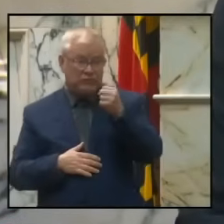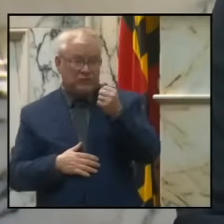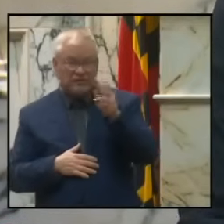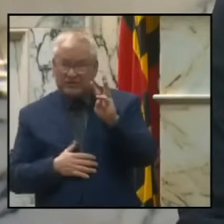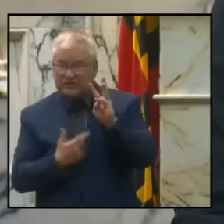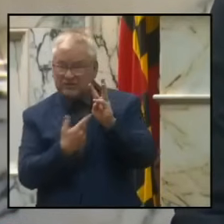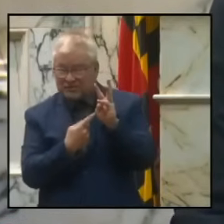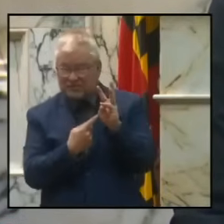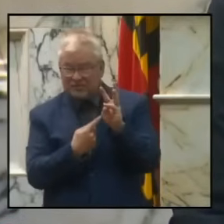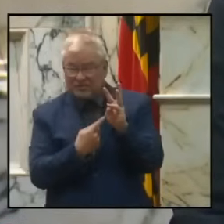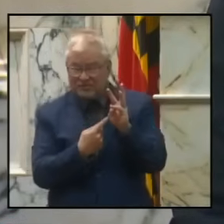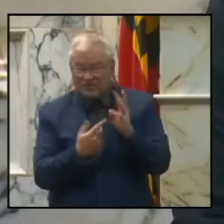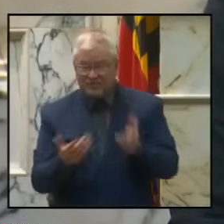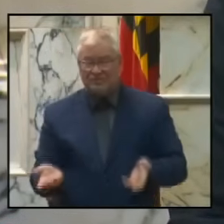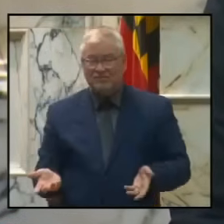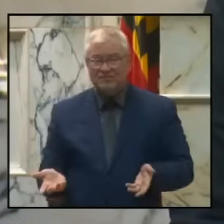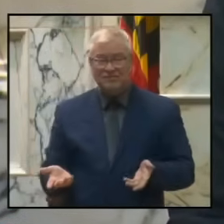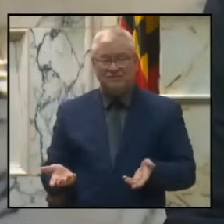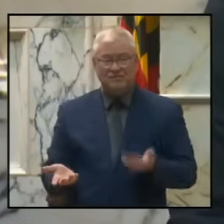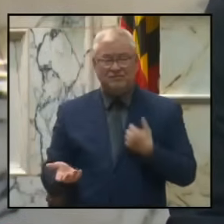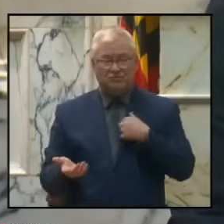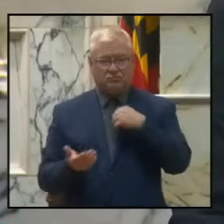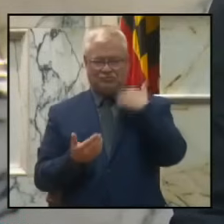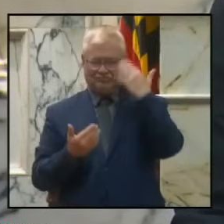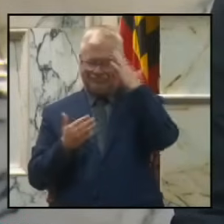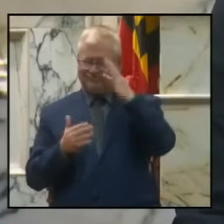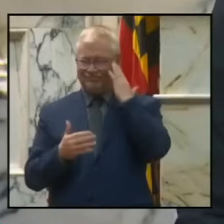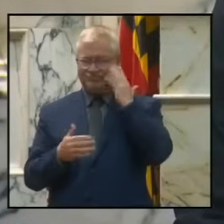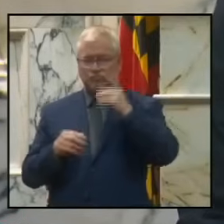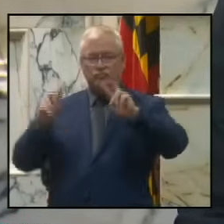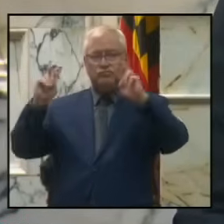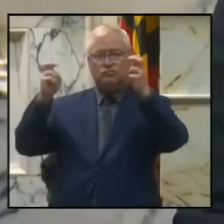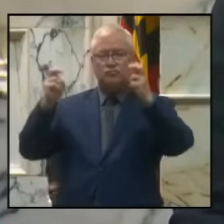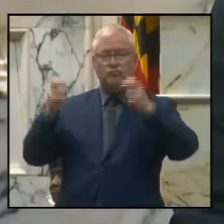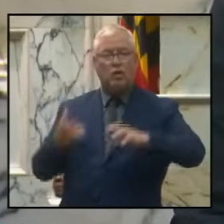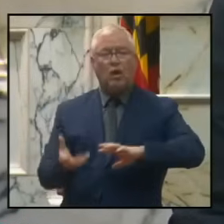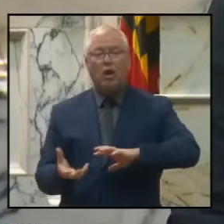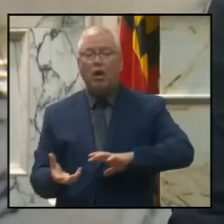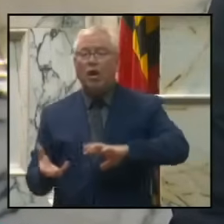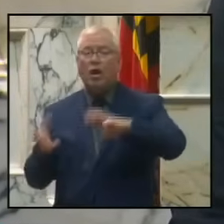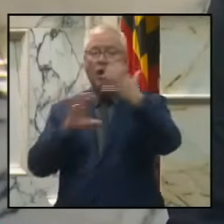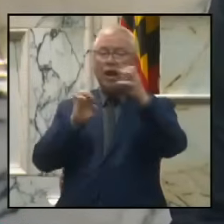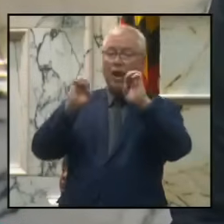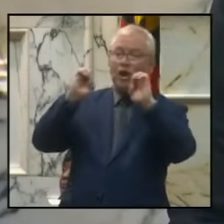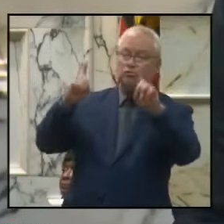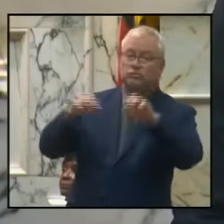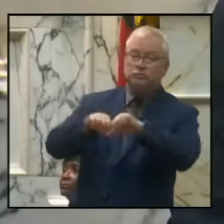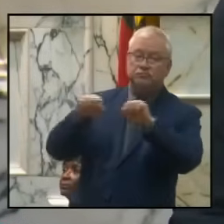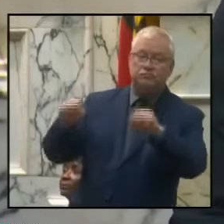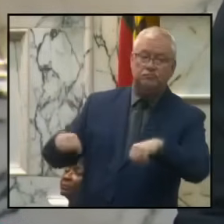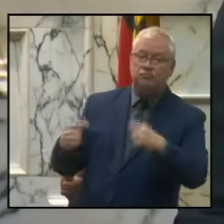phrase that would completely upend our education system: COVID-19.